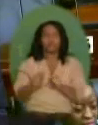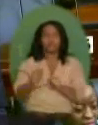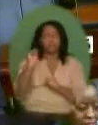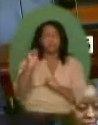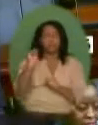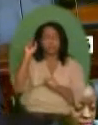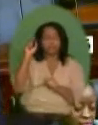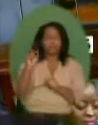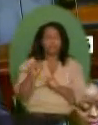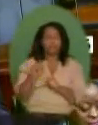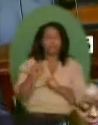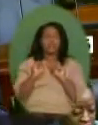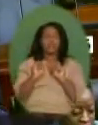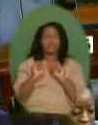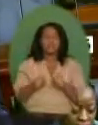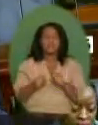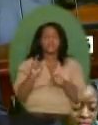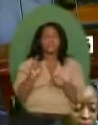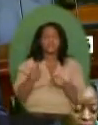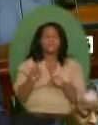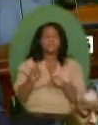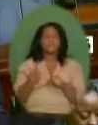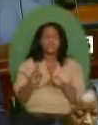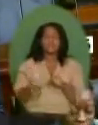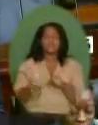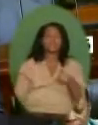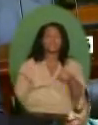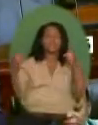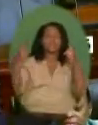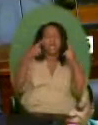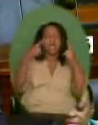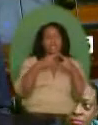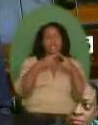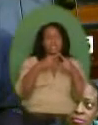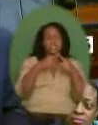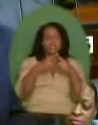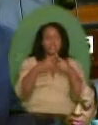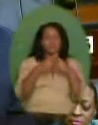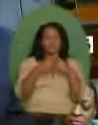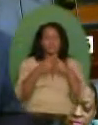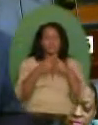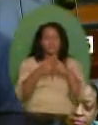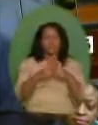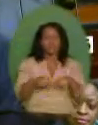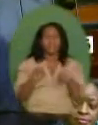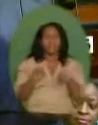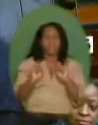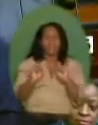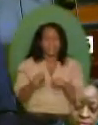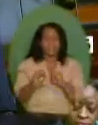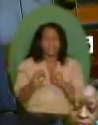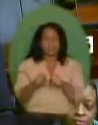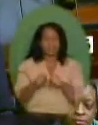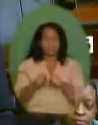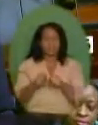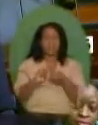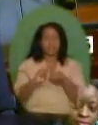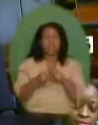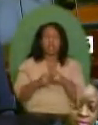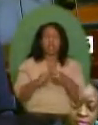required to achieve the much sought-after sustainable diversification. It would be a tragedy of immense